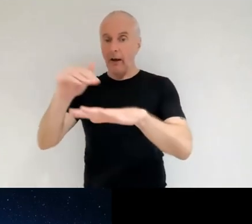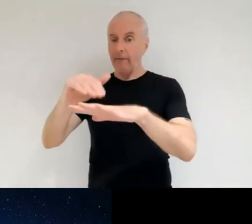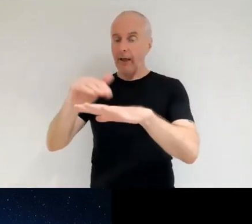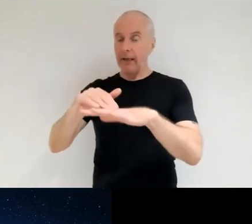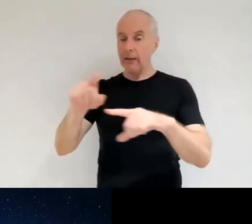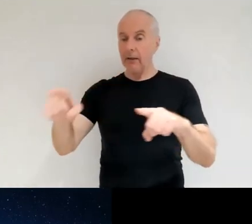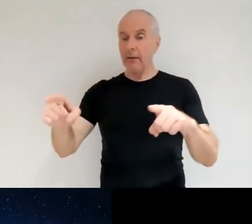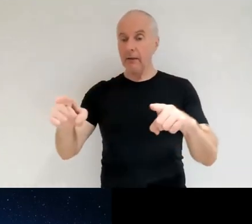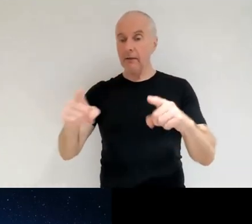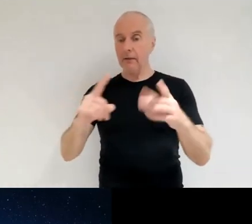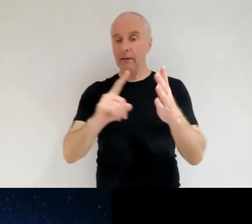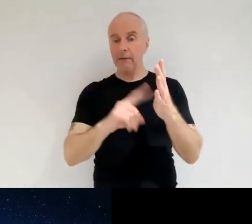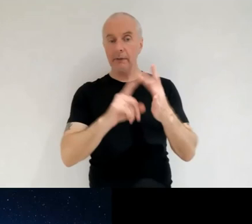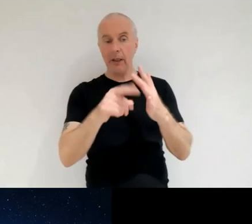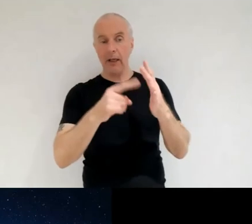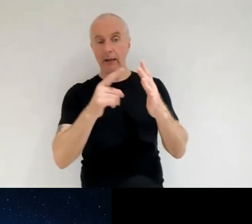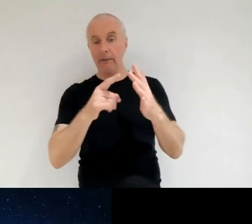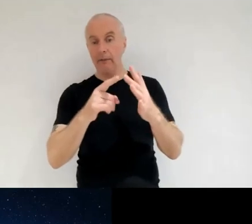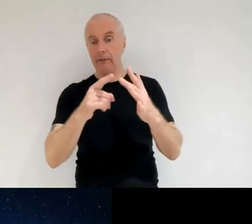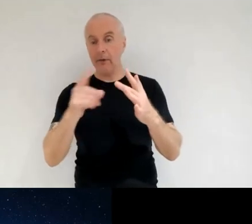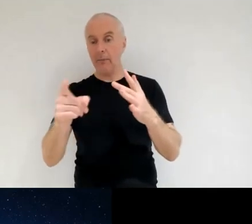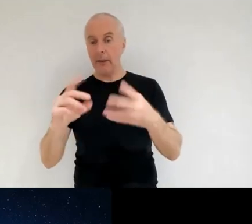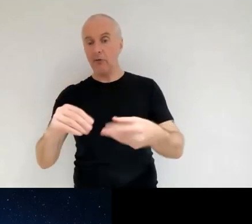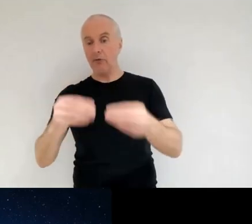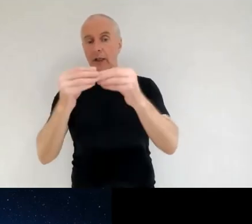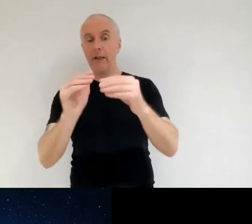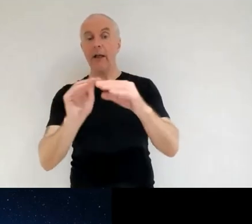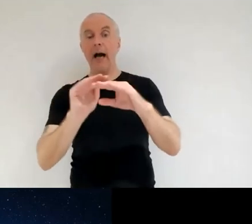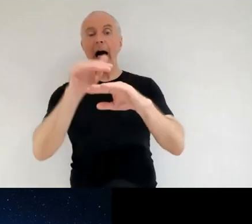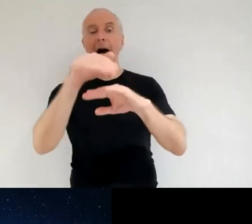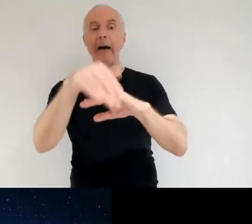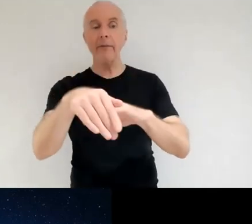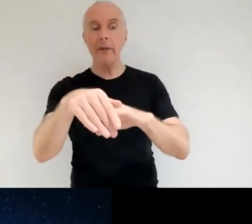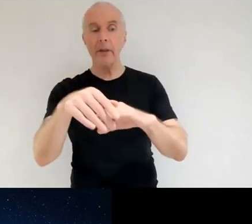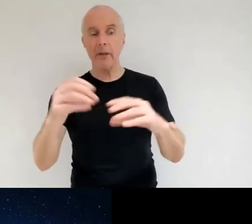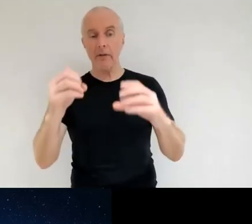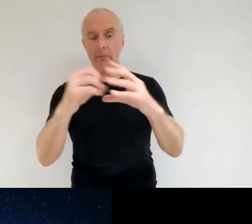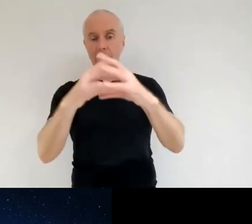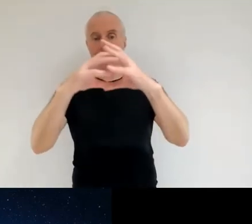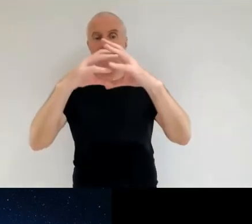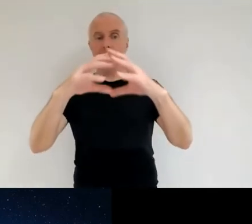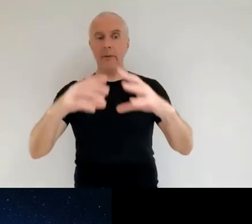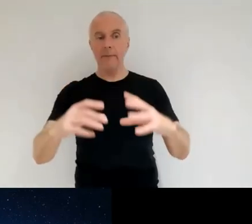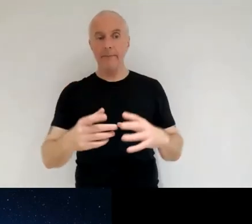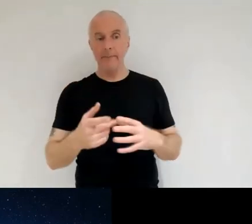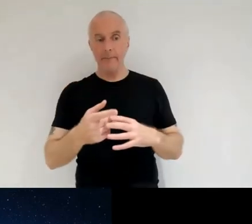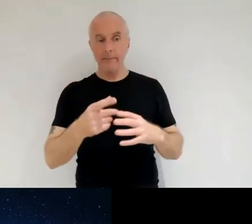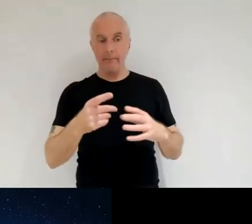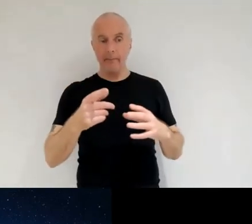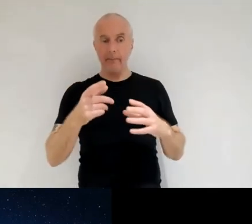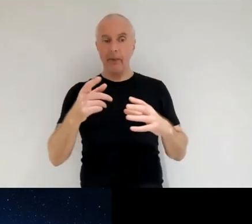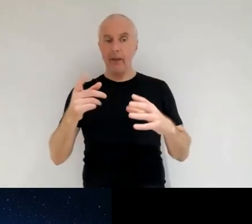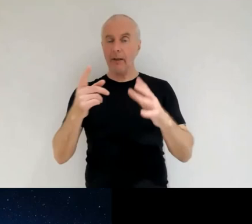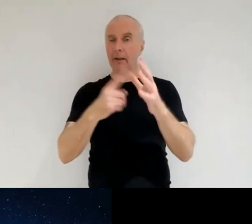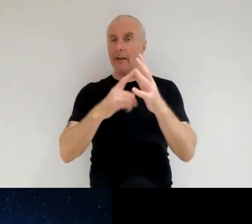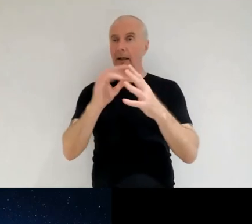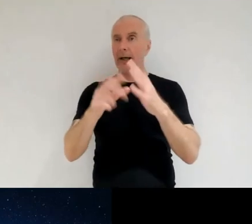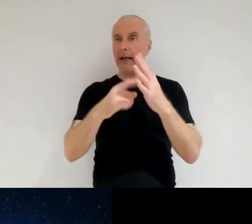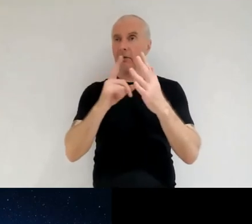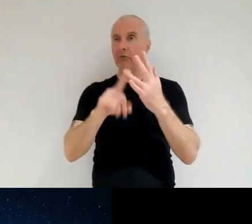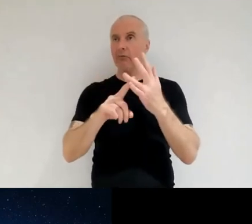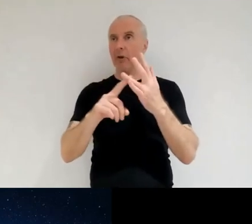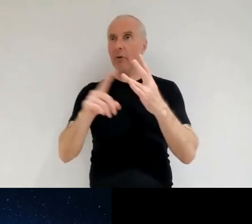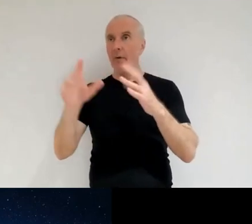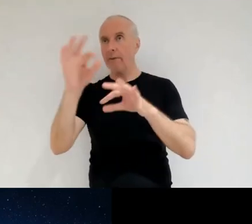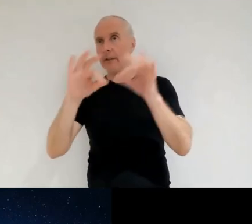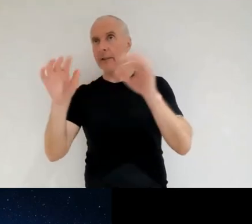light curve that is being created in the aftermath, looks like. And I mean, astrophysicists would be really excited to